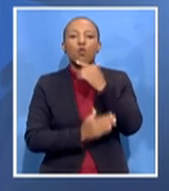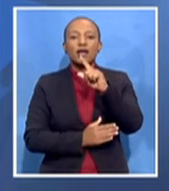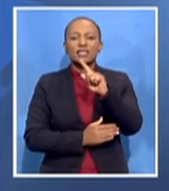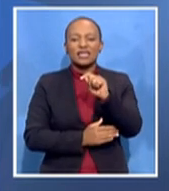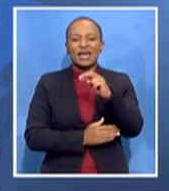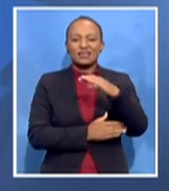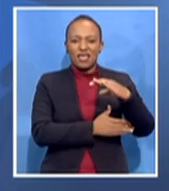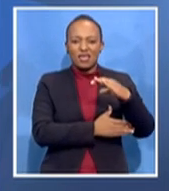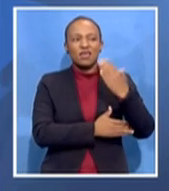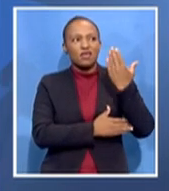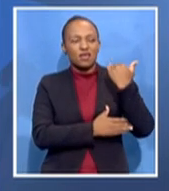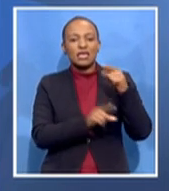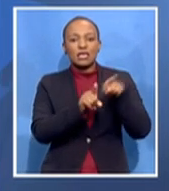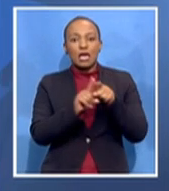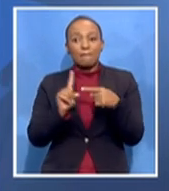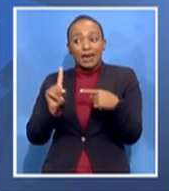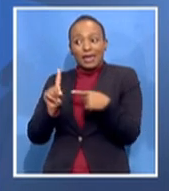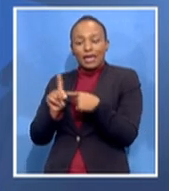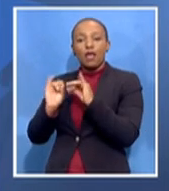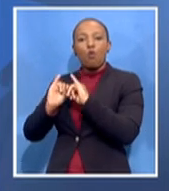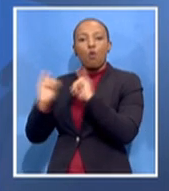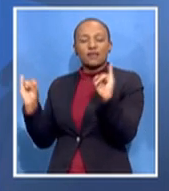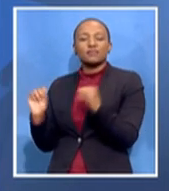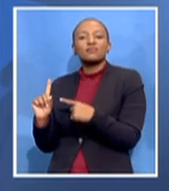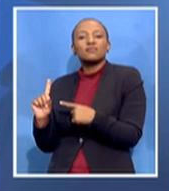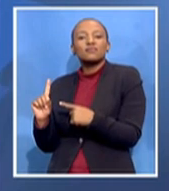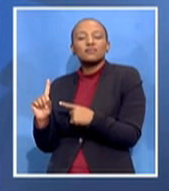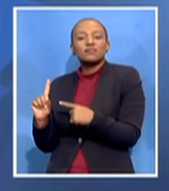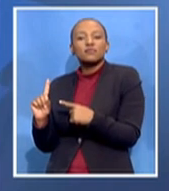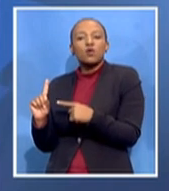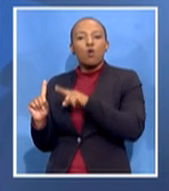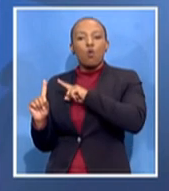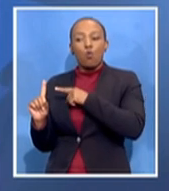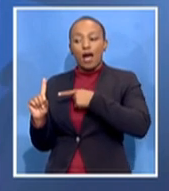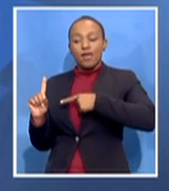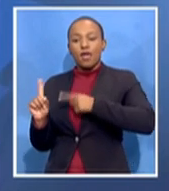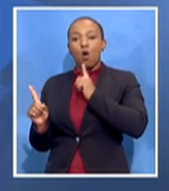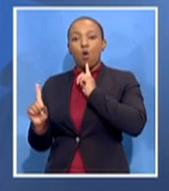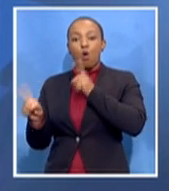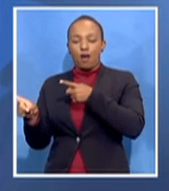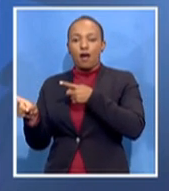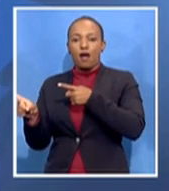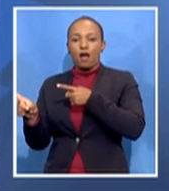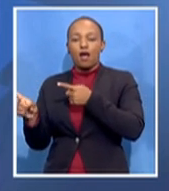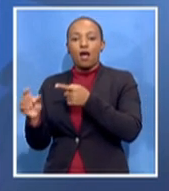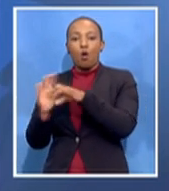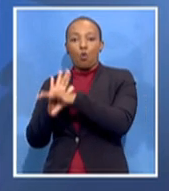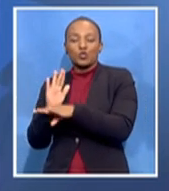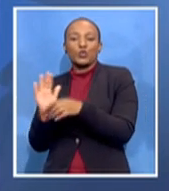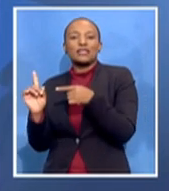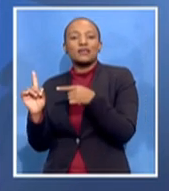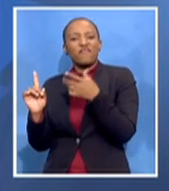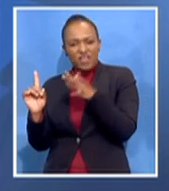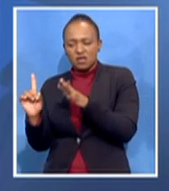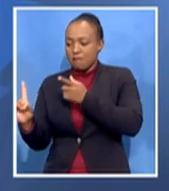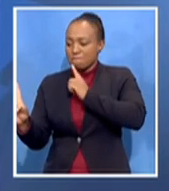position because there is the order of the Constitutional Court against him, something which is not applicable in